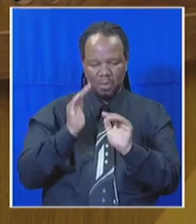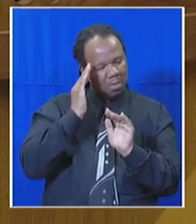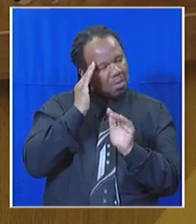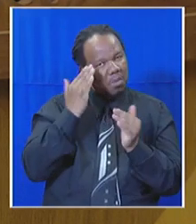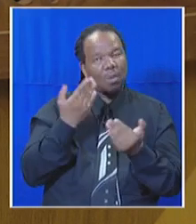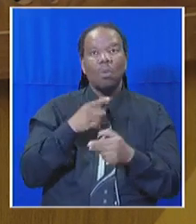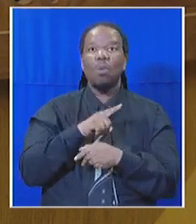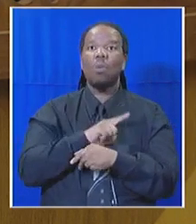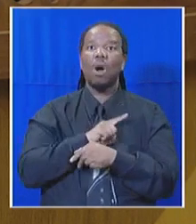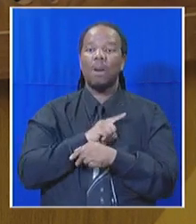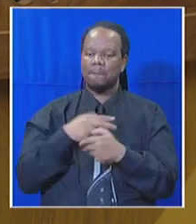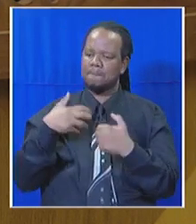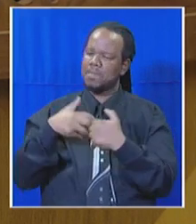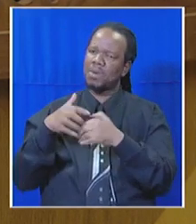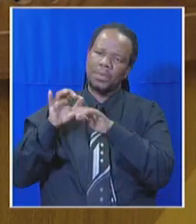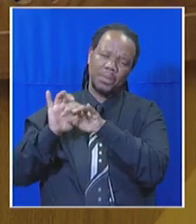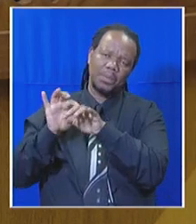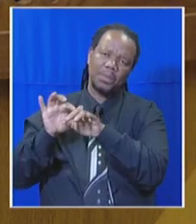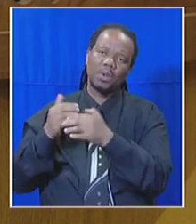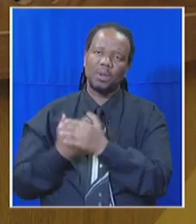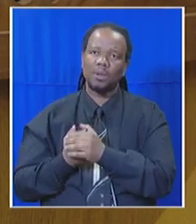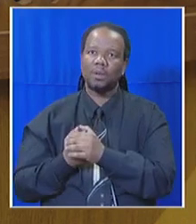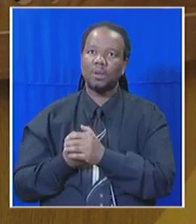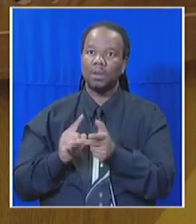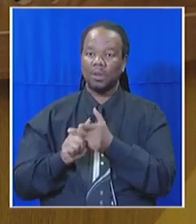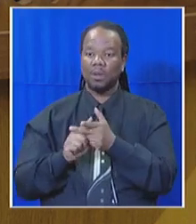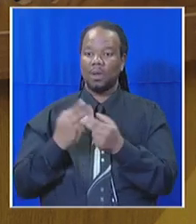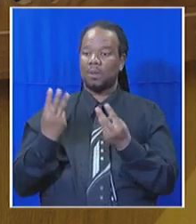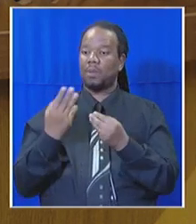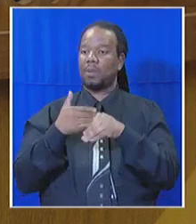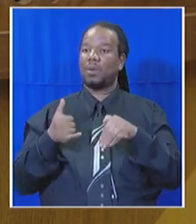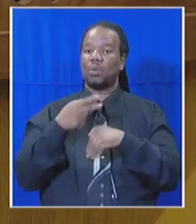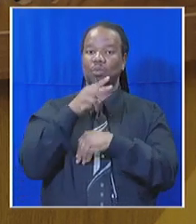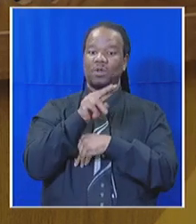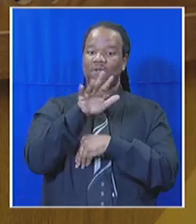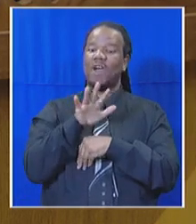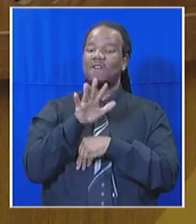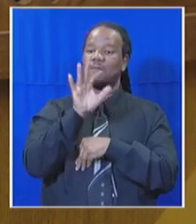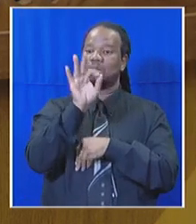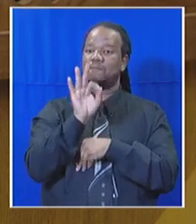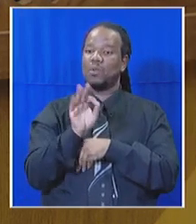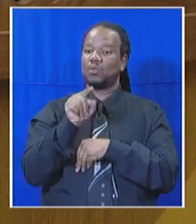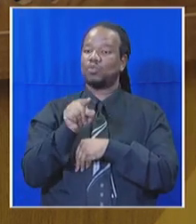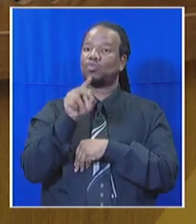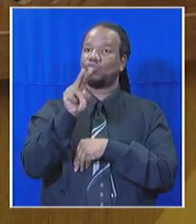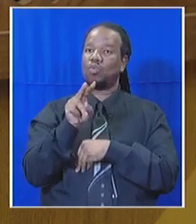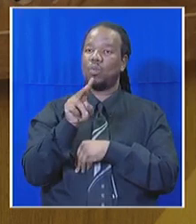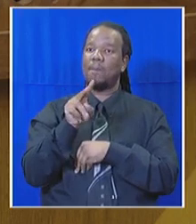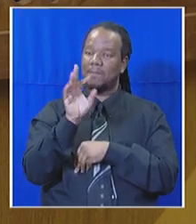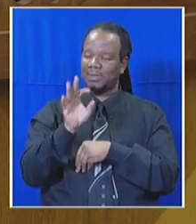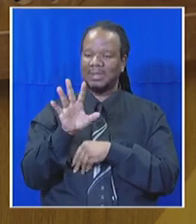to conflict. Our unemployment figures of 25.2% remain a cause for great